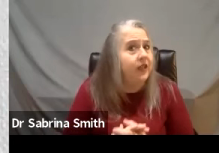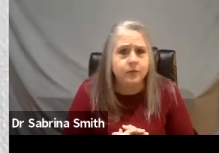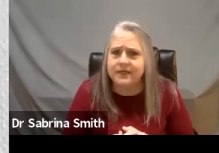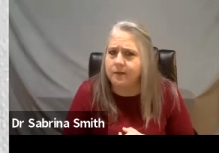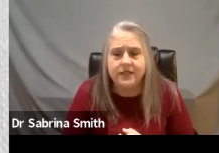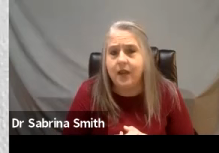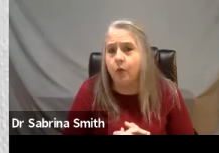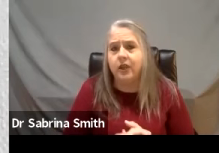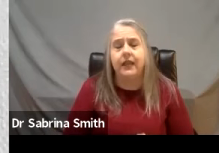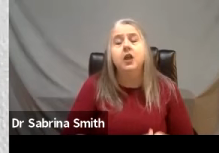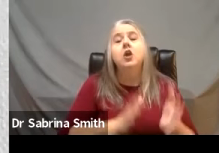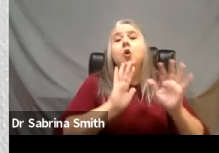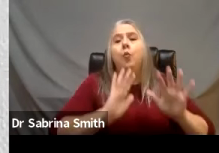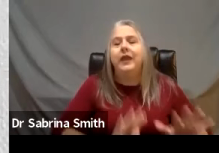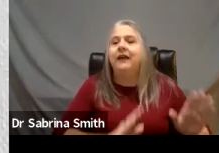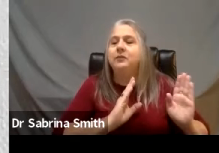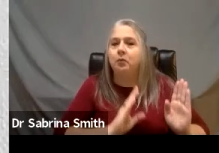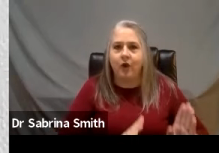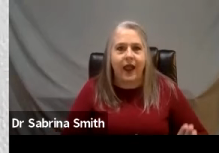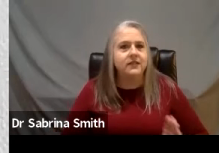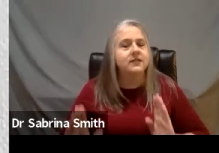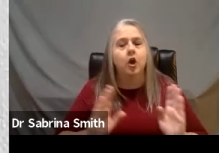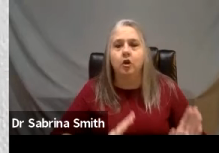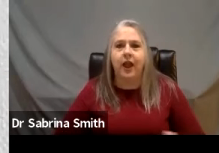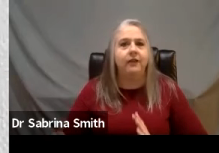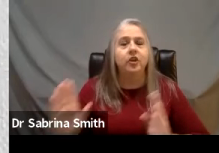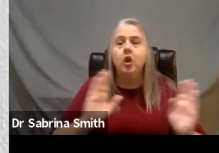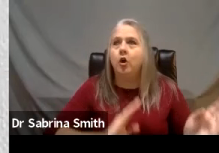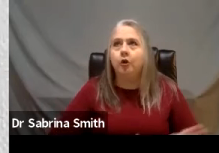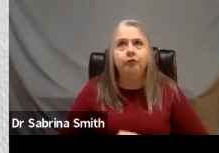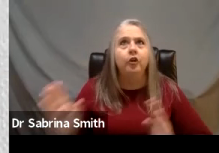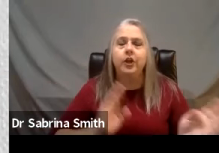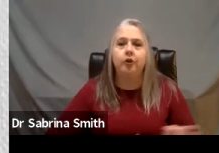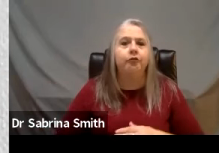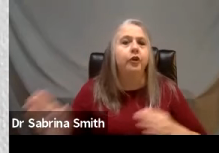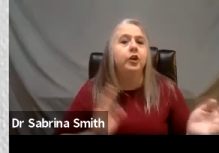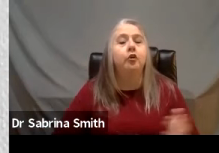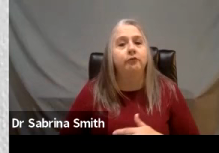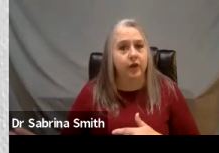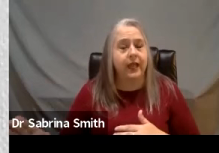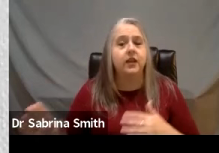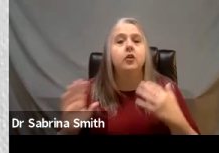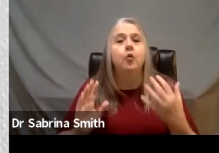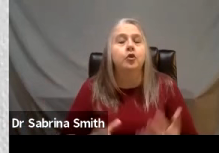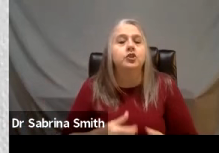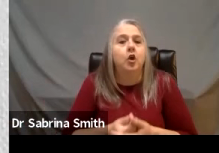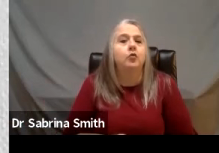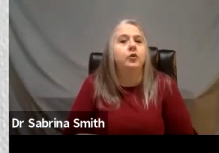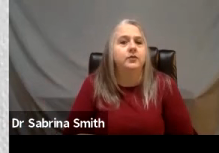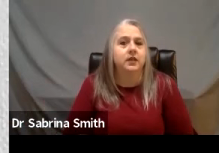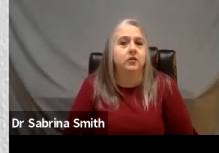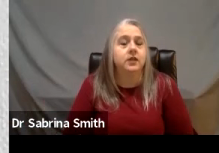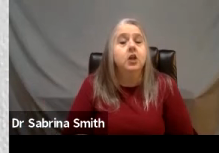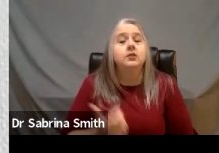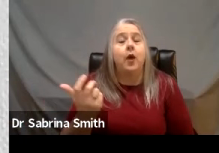new things when something's not working. We have to practice our craft over and over and over again in order to hone